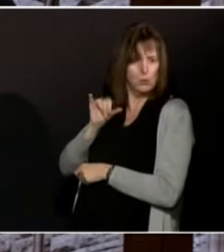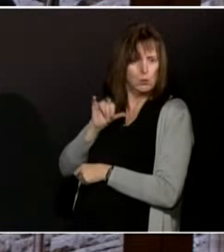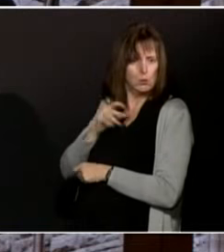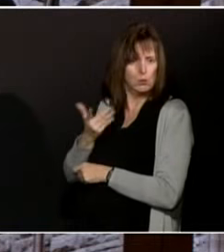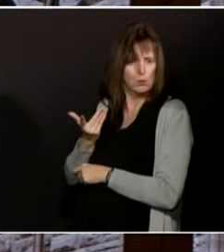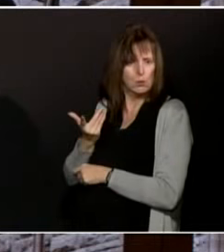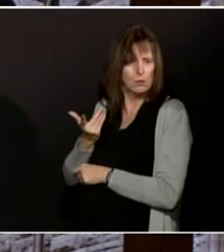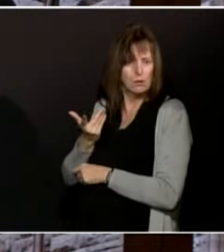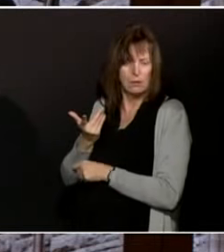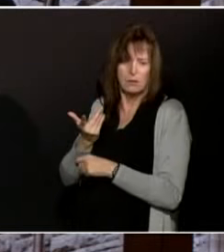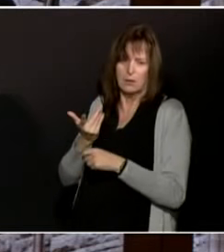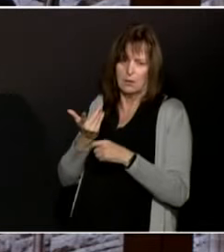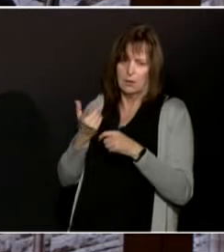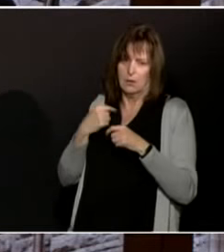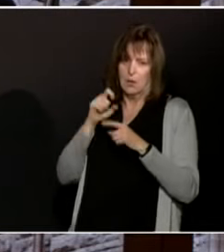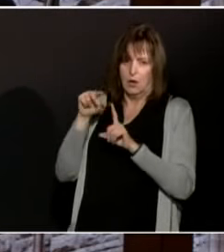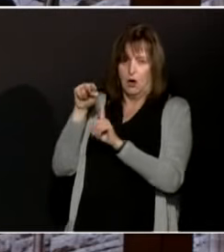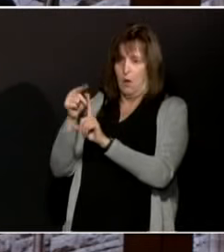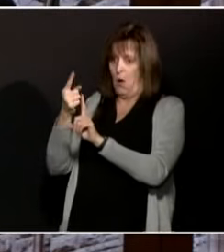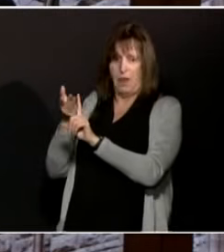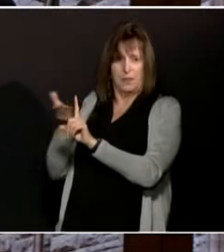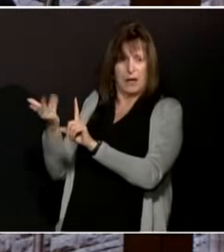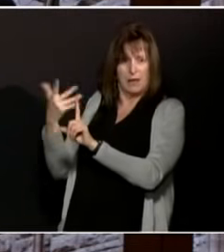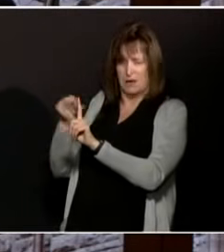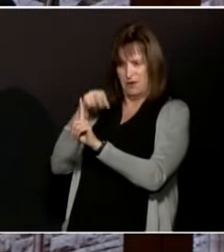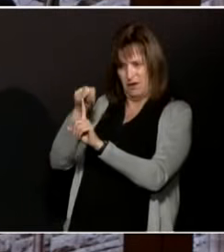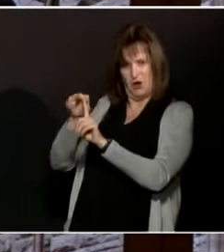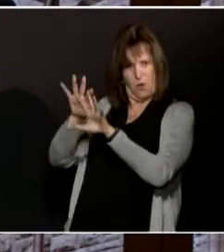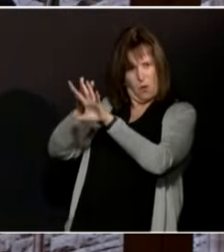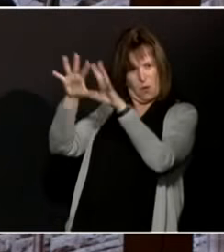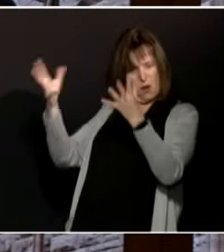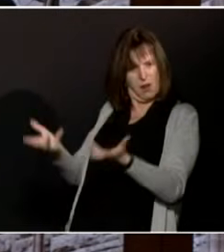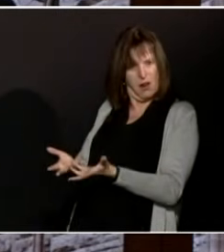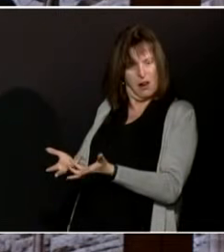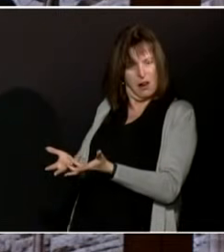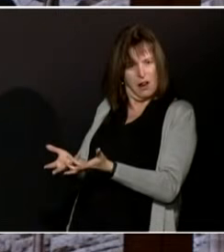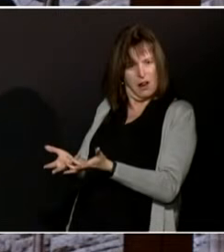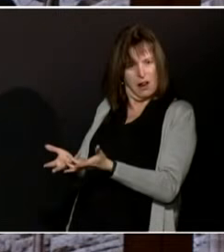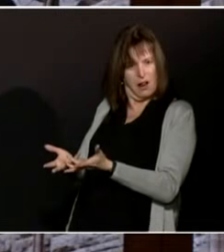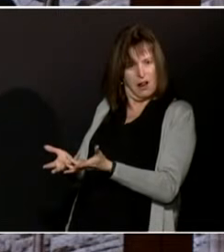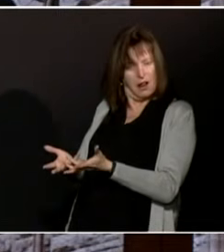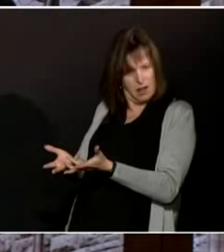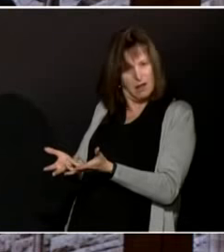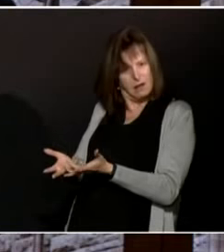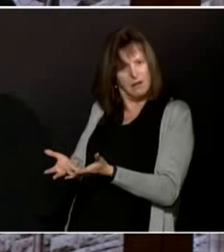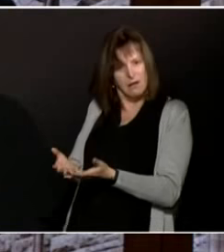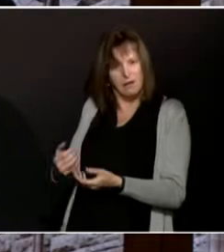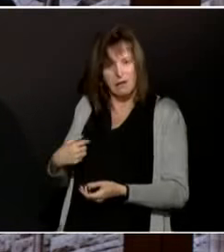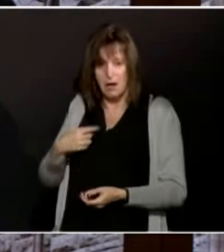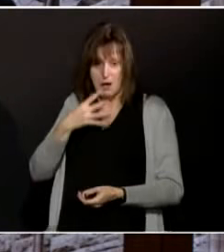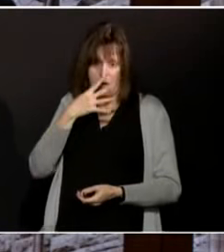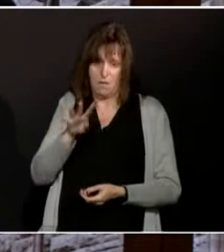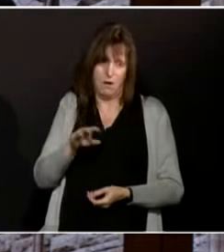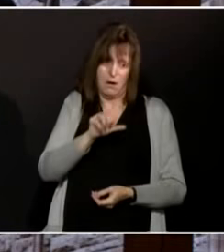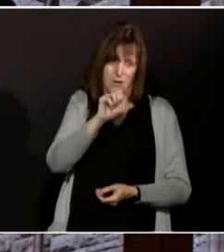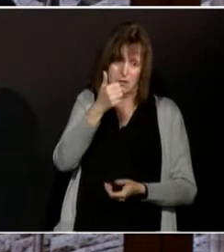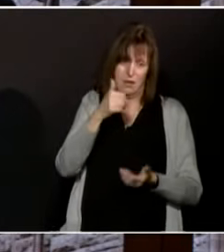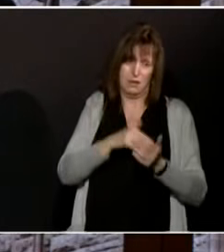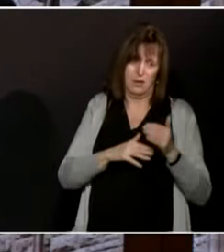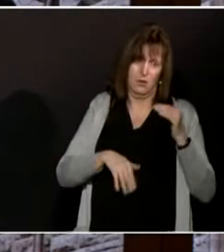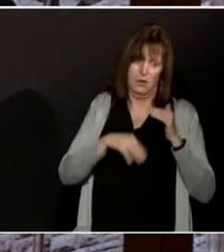look at all components to handle that. So I don't want to get to 10,000. I like the way those curves say we can bend it